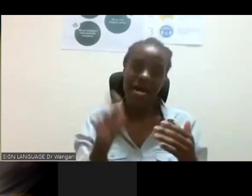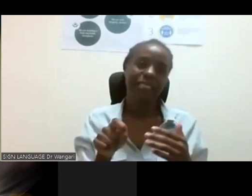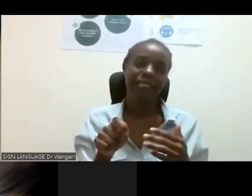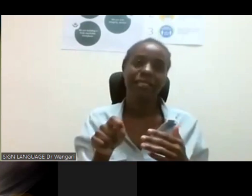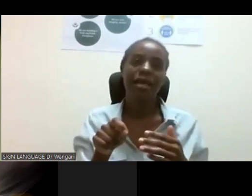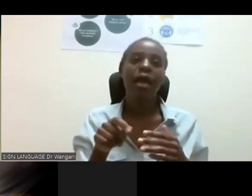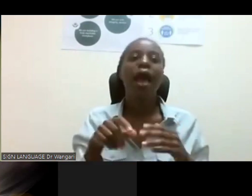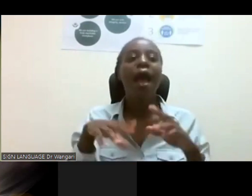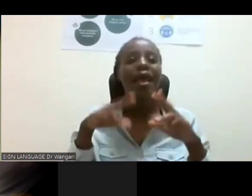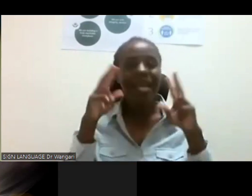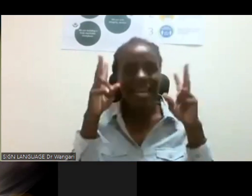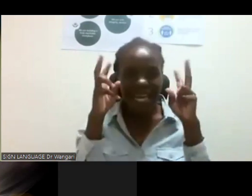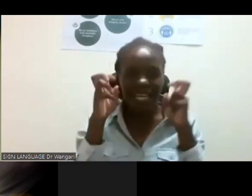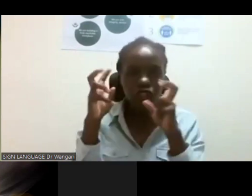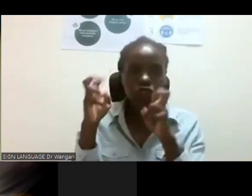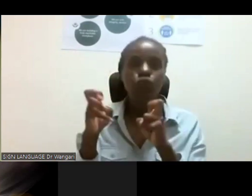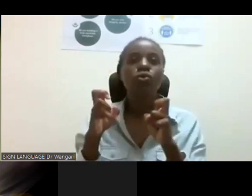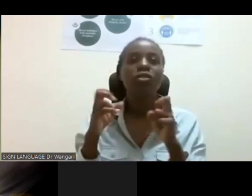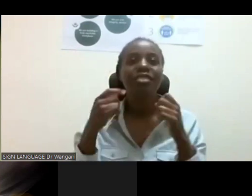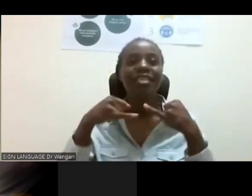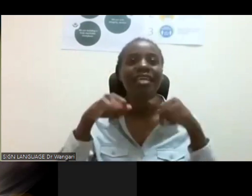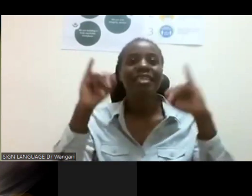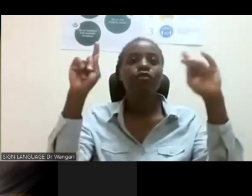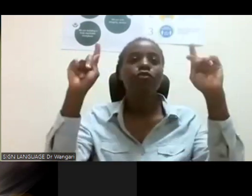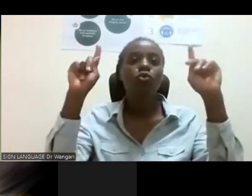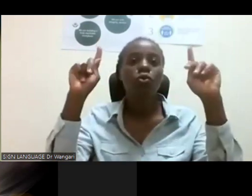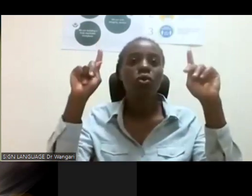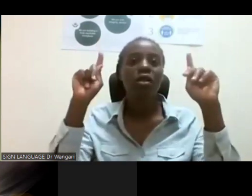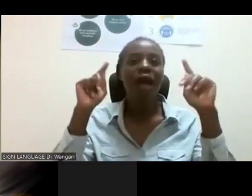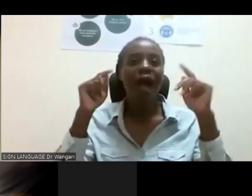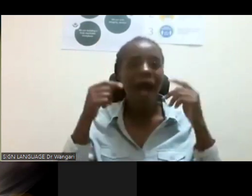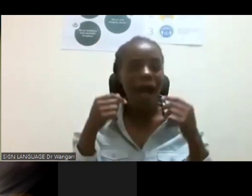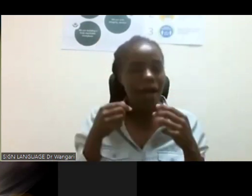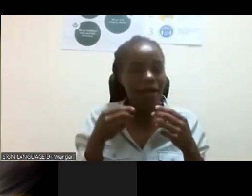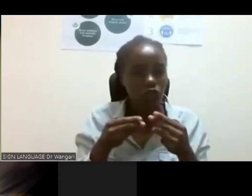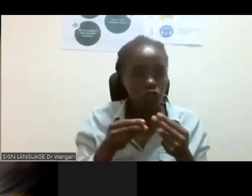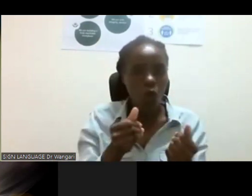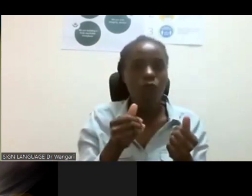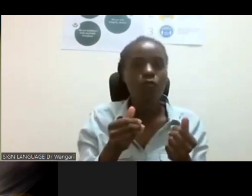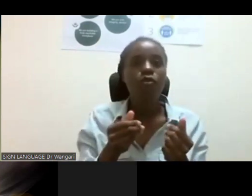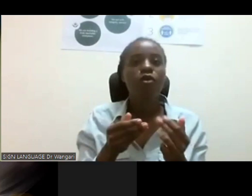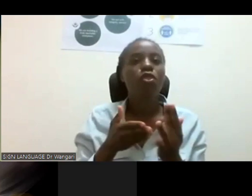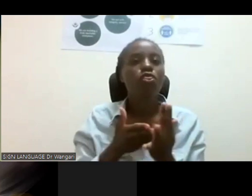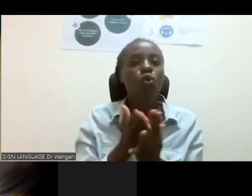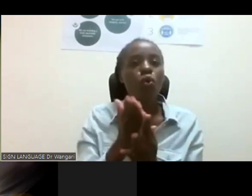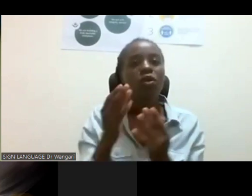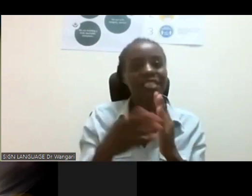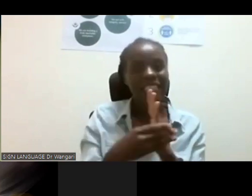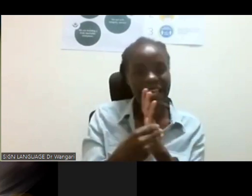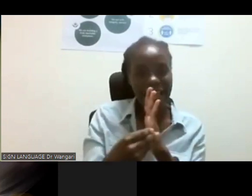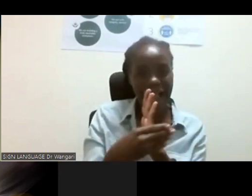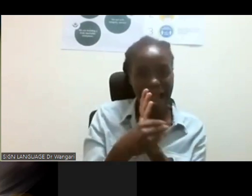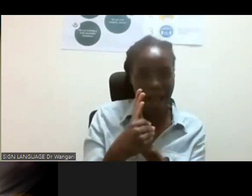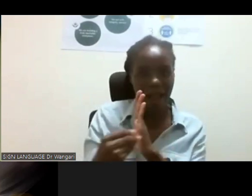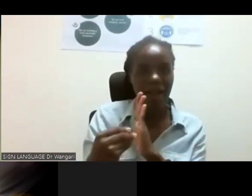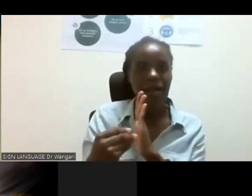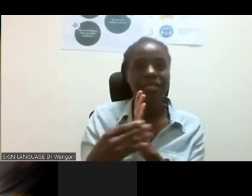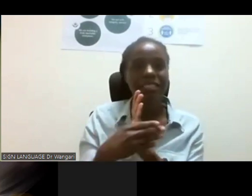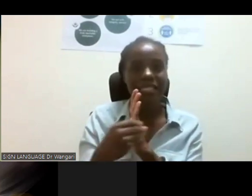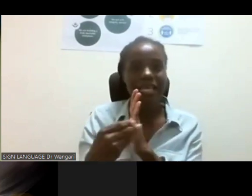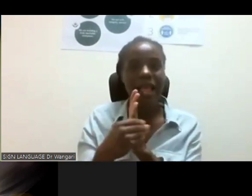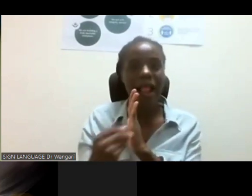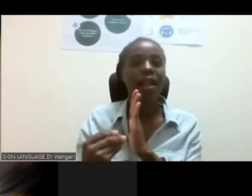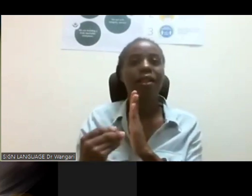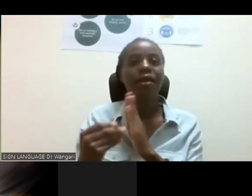issues successfully for women, that critical skills are needed in order to have women